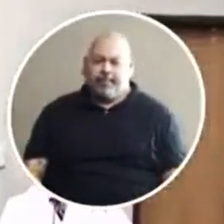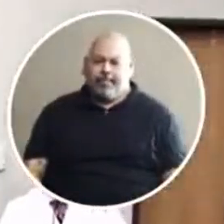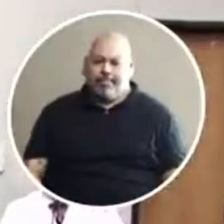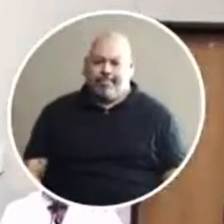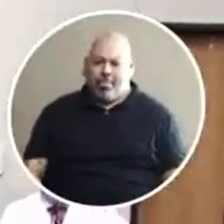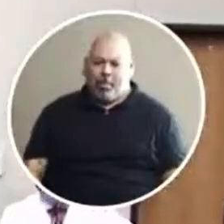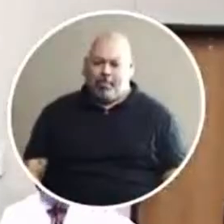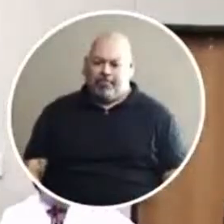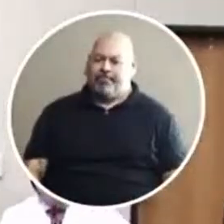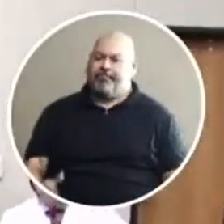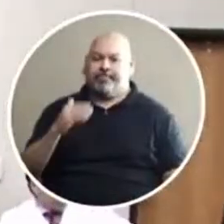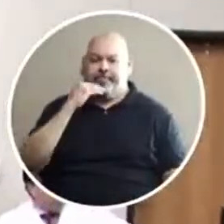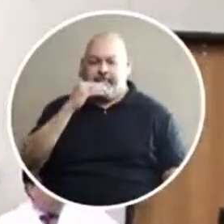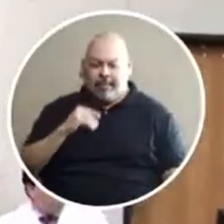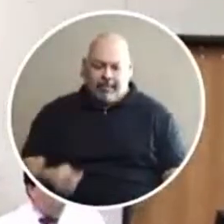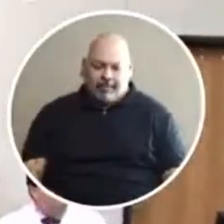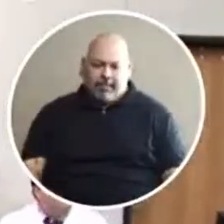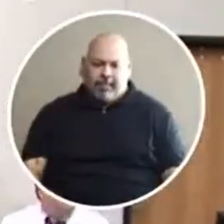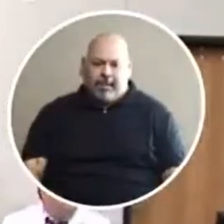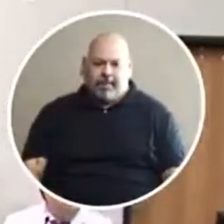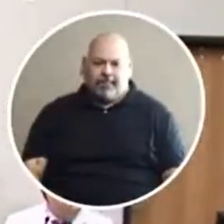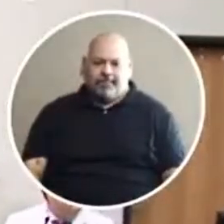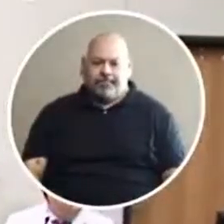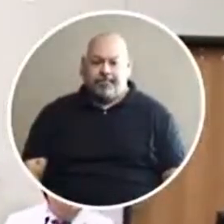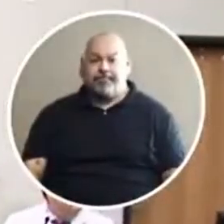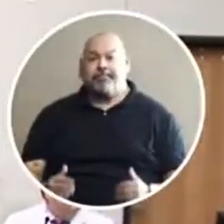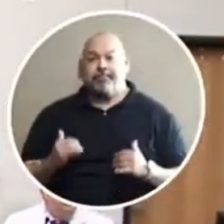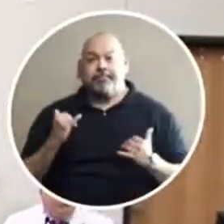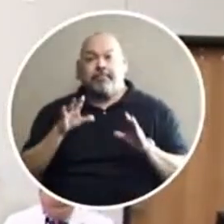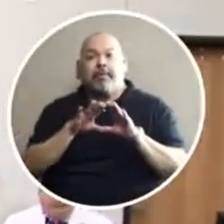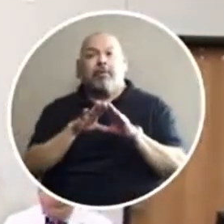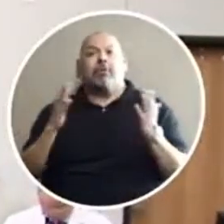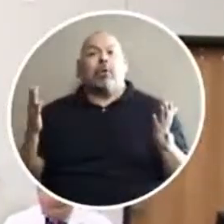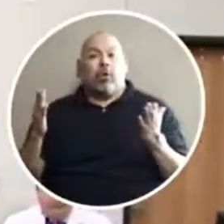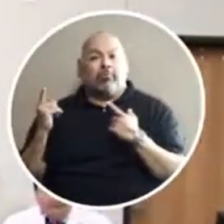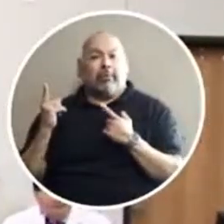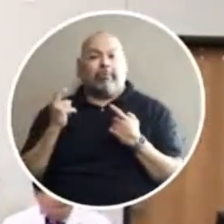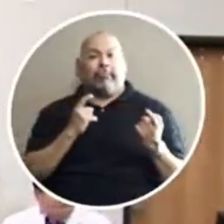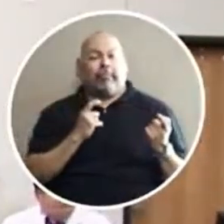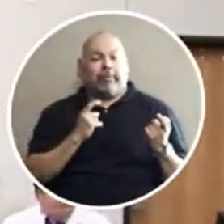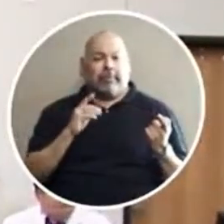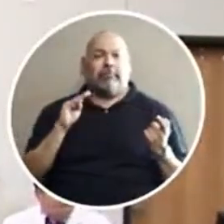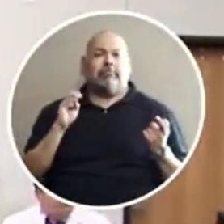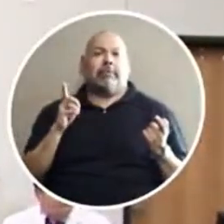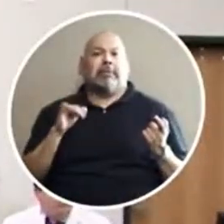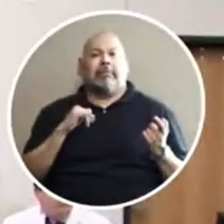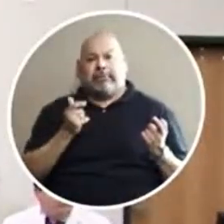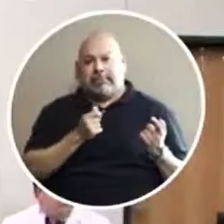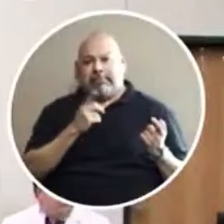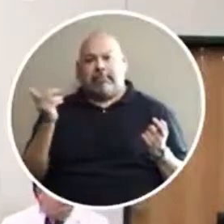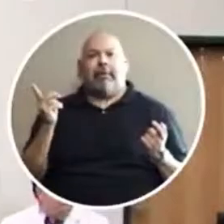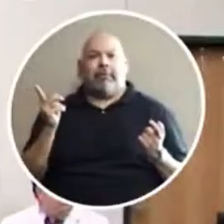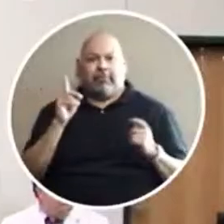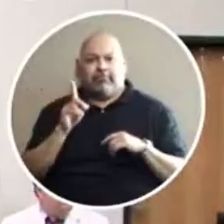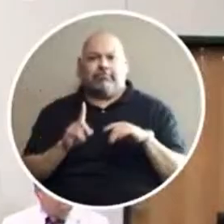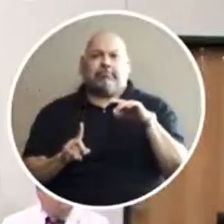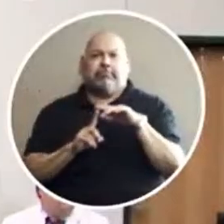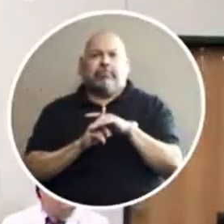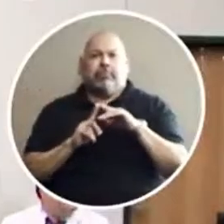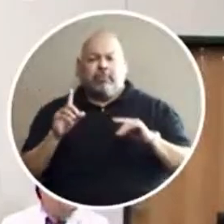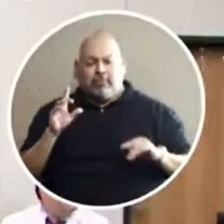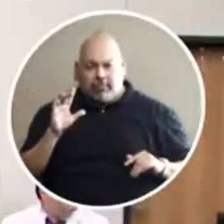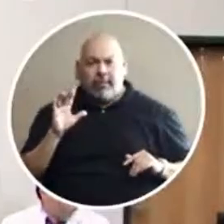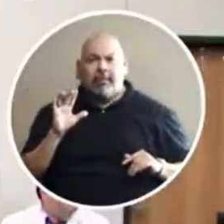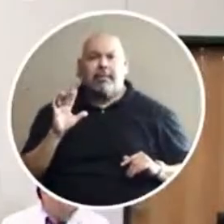Thank you, Dr. O. And now we're going to open it up to media questions. There are a number of media questions that came